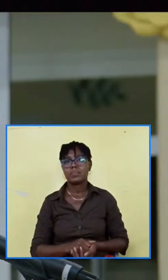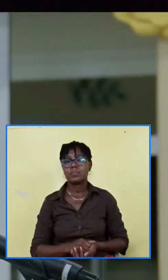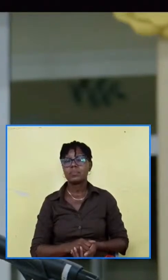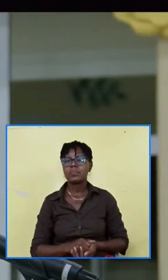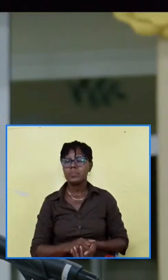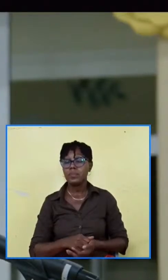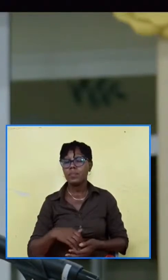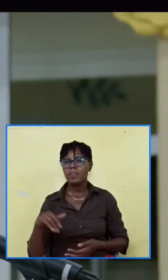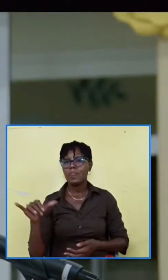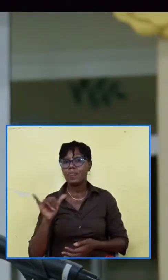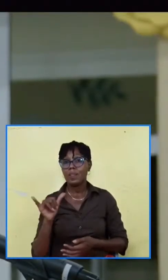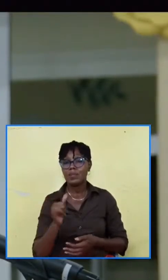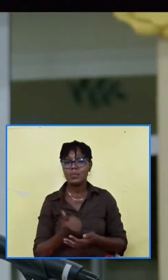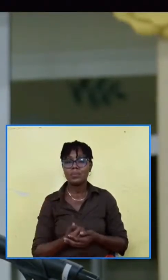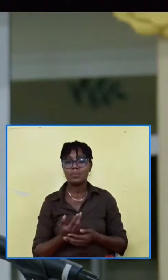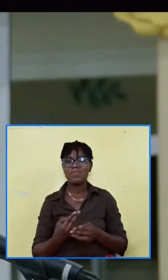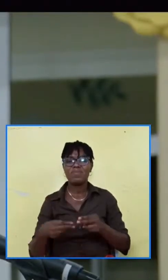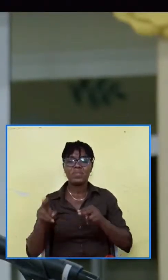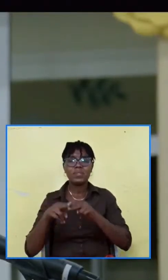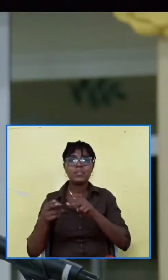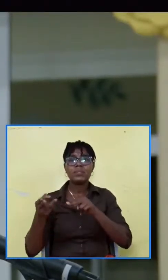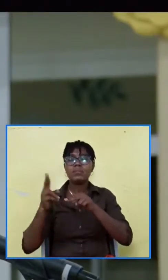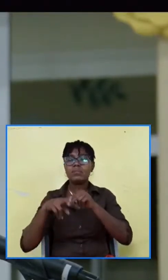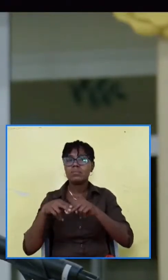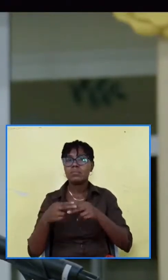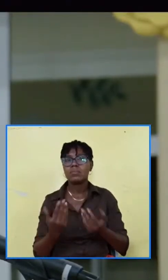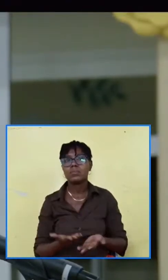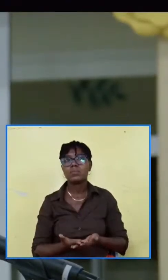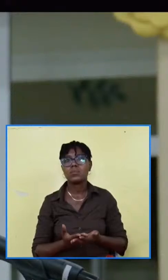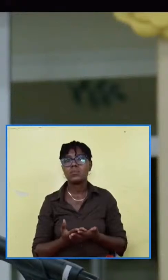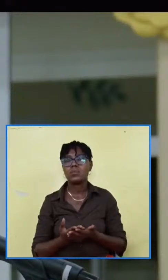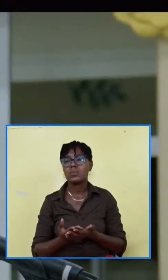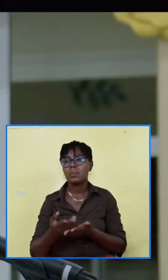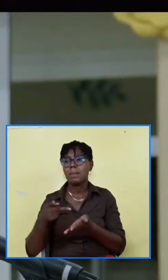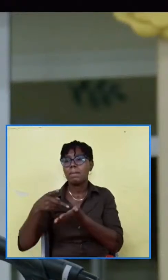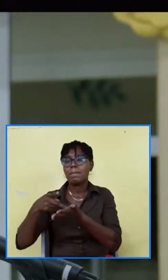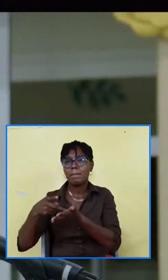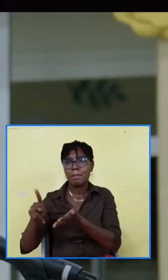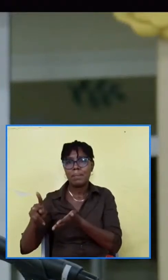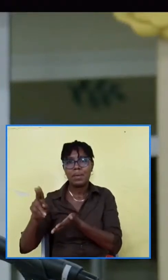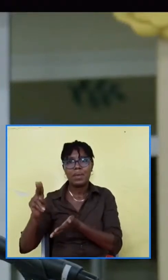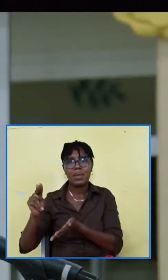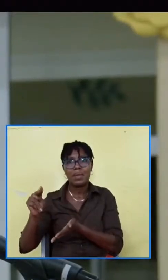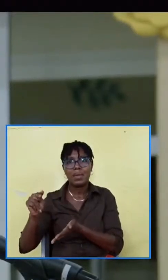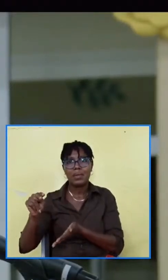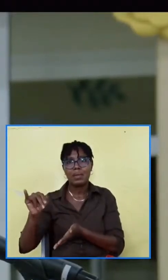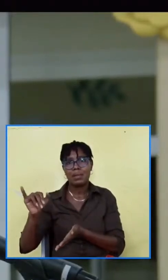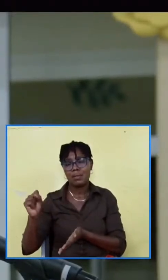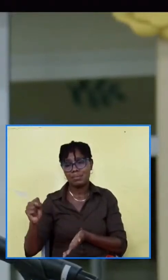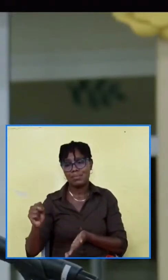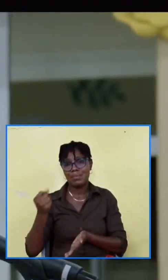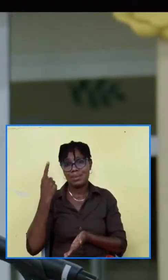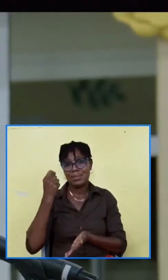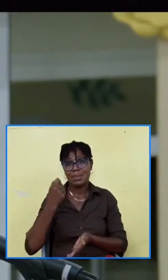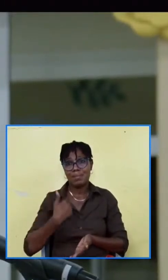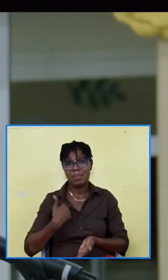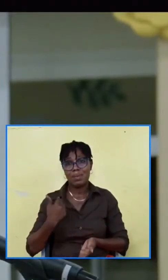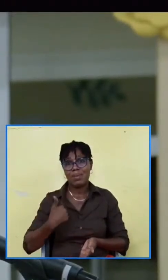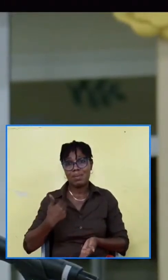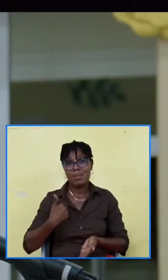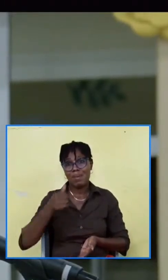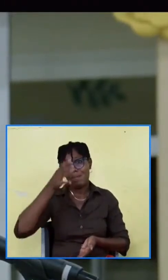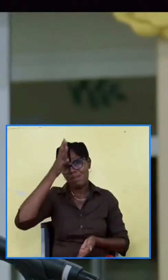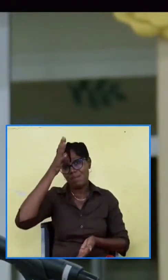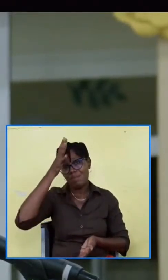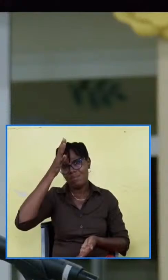And furthermore, if you increase contributions rate, because it must be, as a young father, I really would appreciate if also fathers are going to have